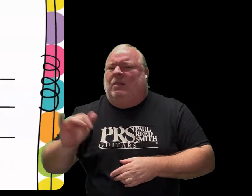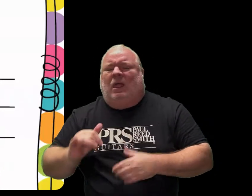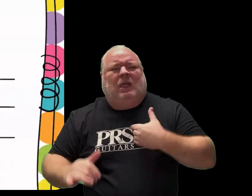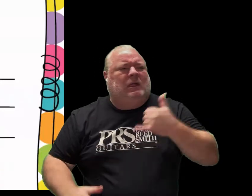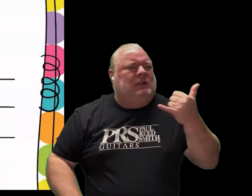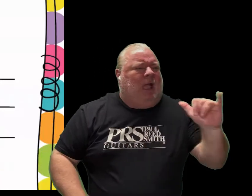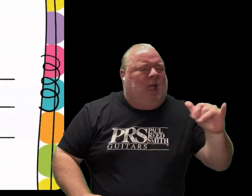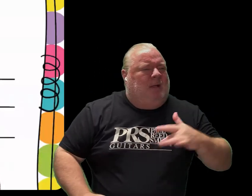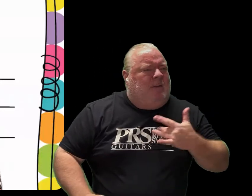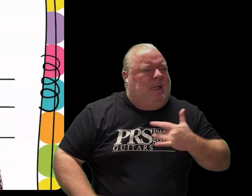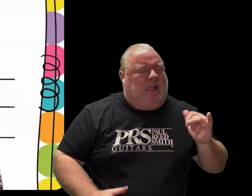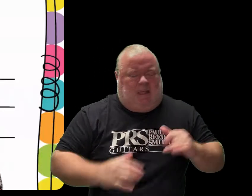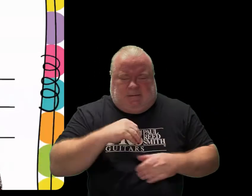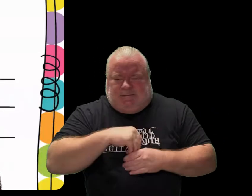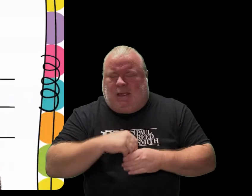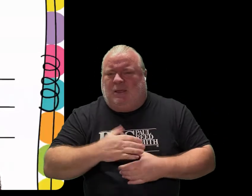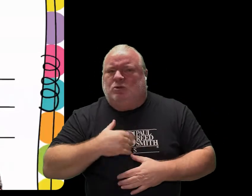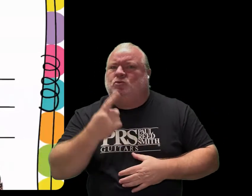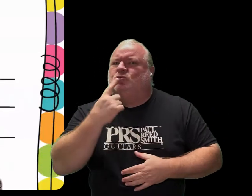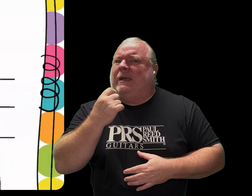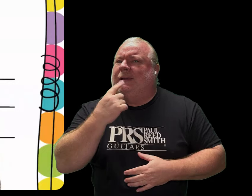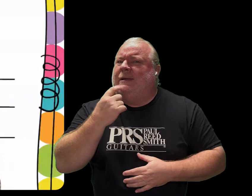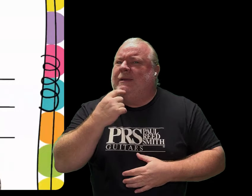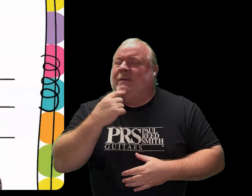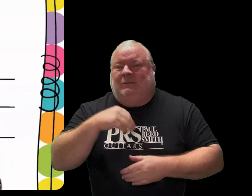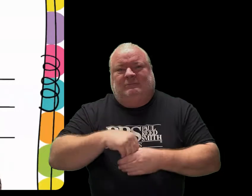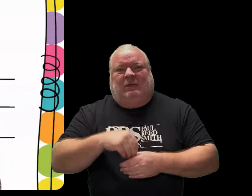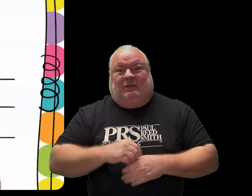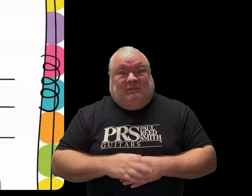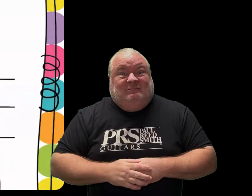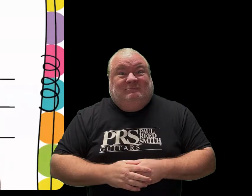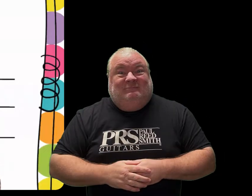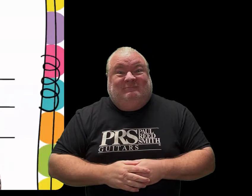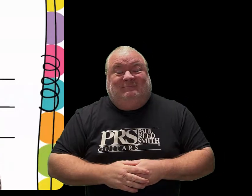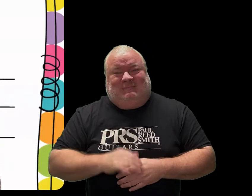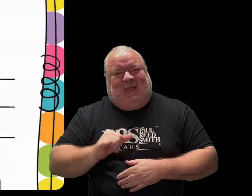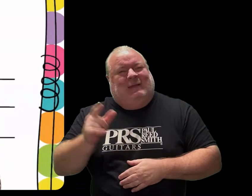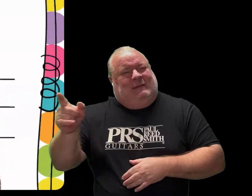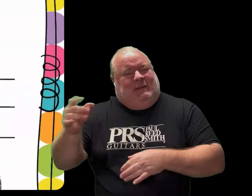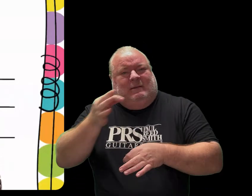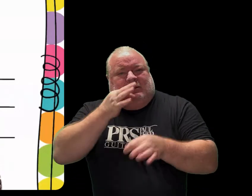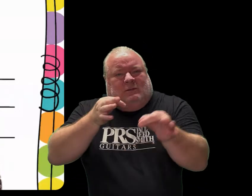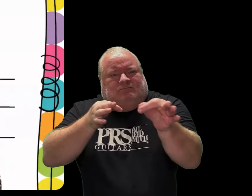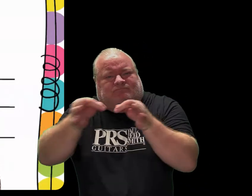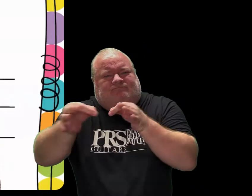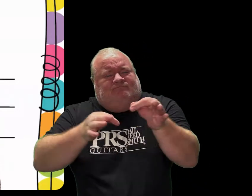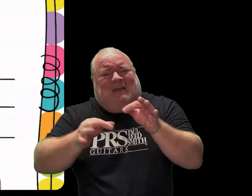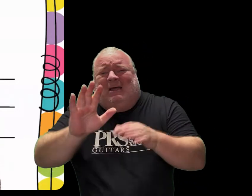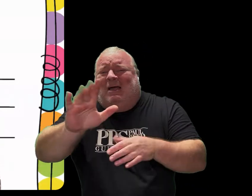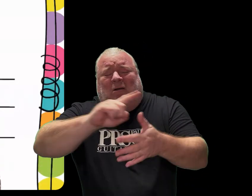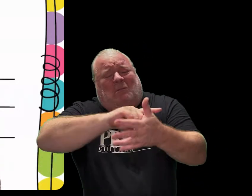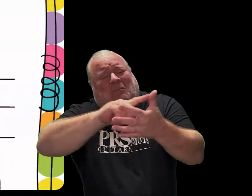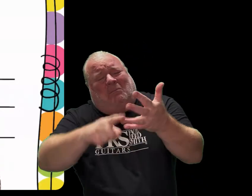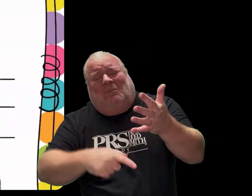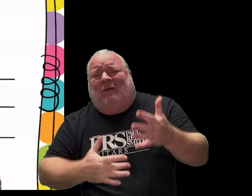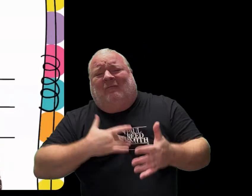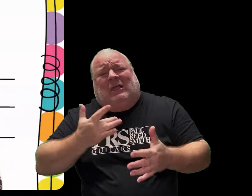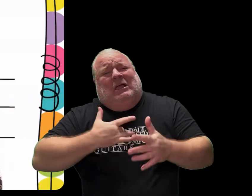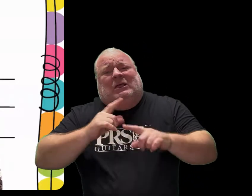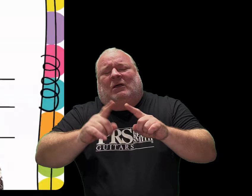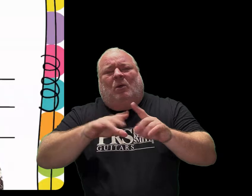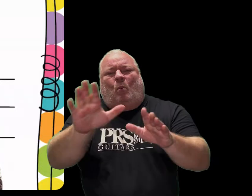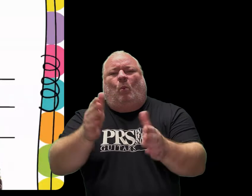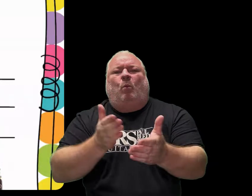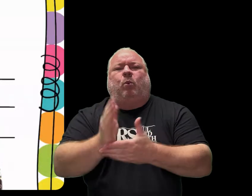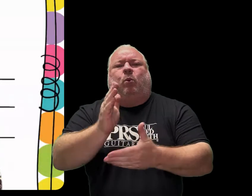or yellow zone or red zone. I love how our psychologist reminds us that all feelings are okay.